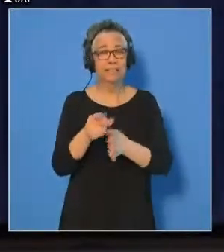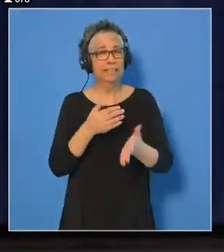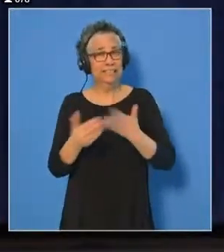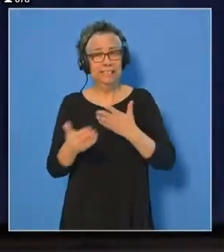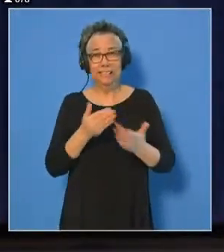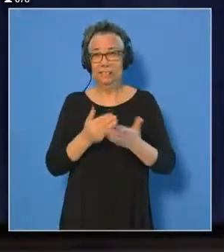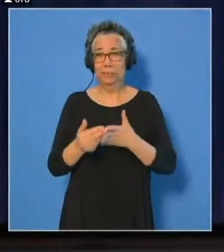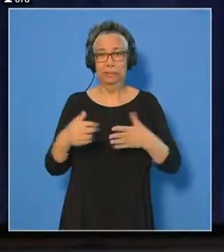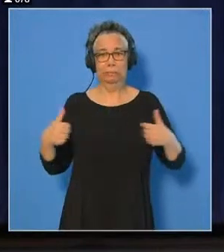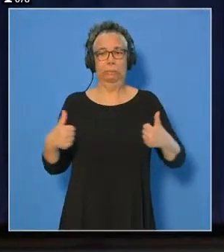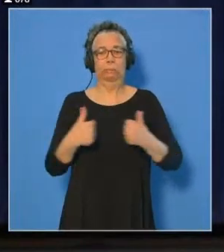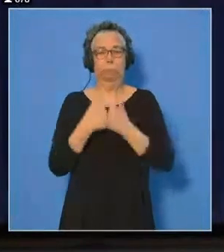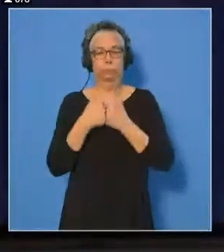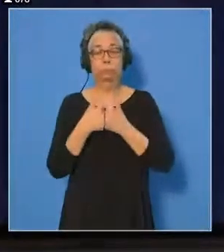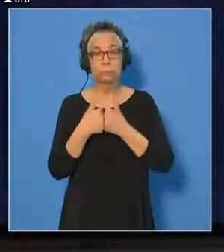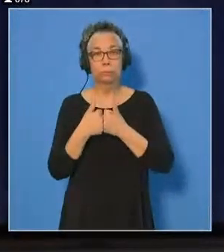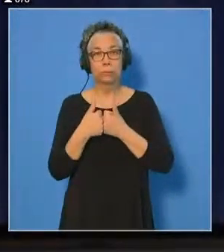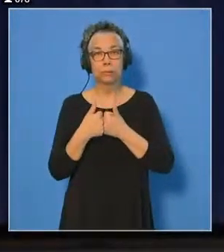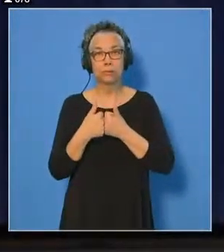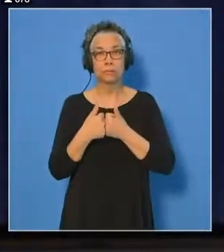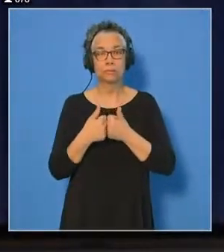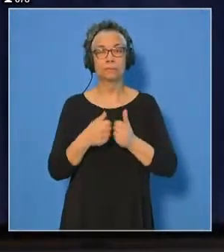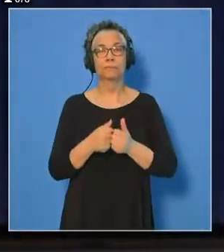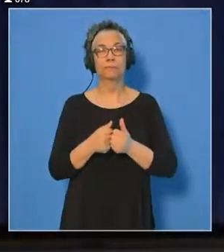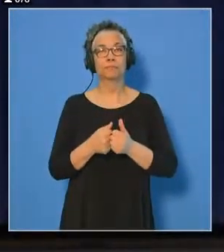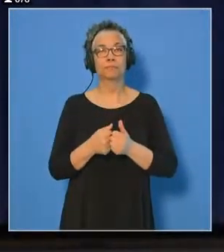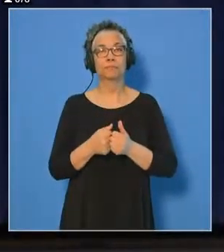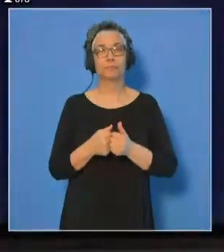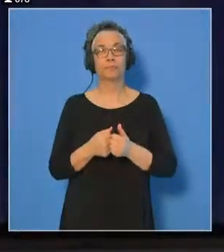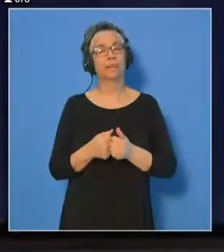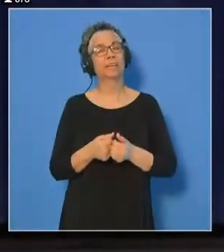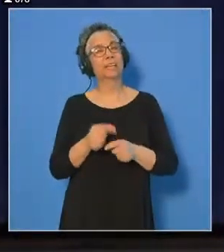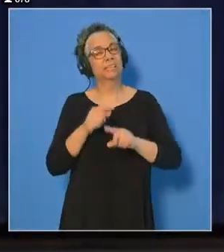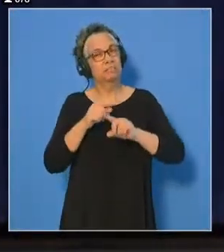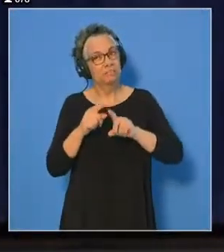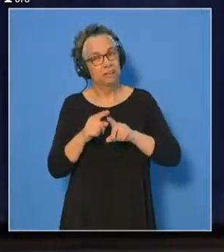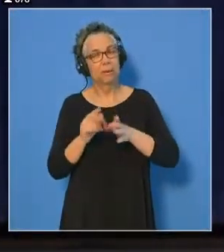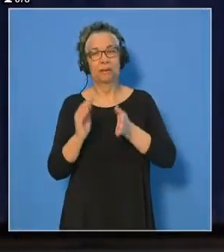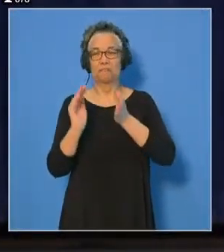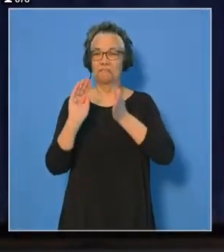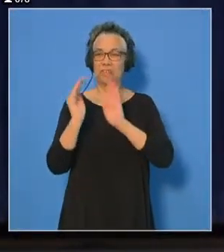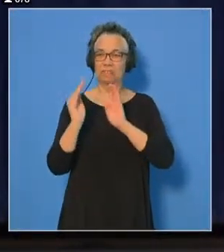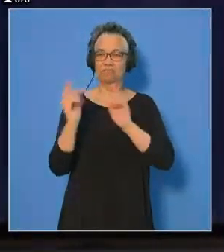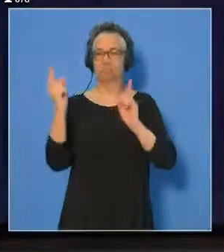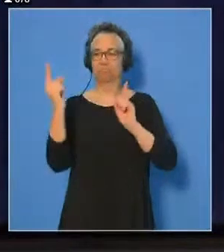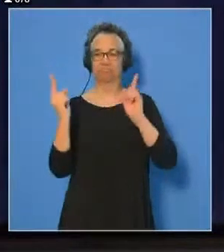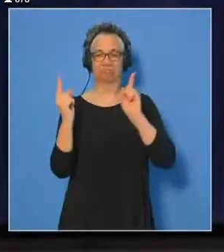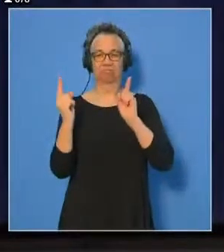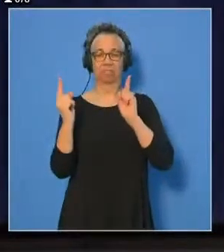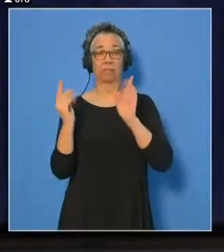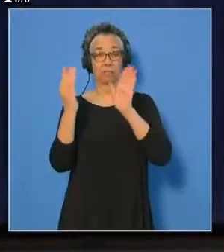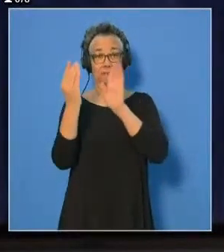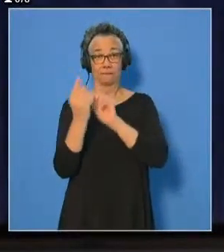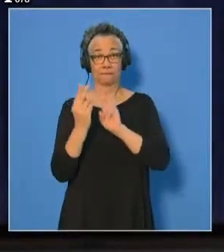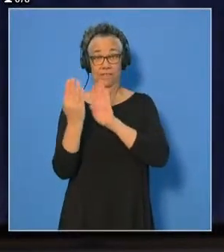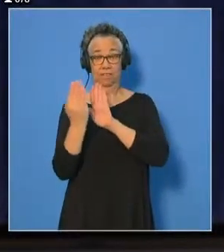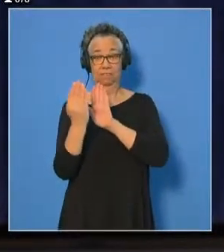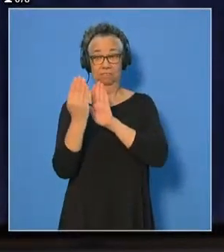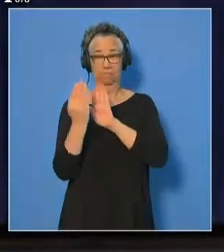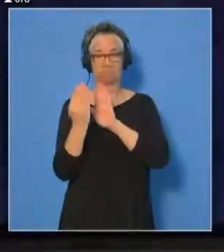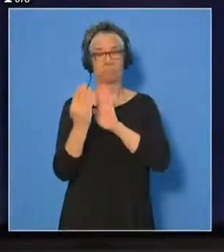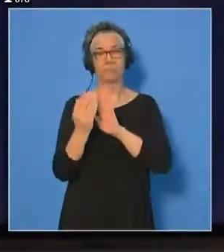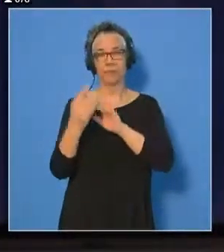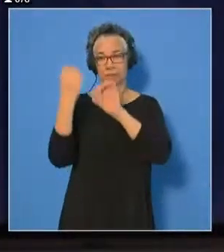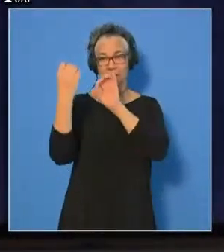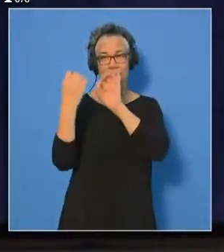challenges that they face. In lieu of face-to-face visits, virtual visits for the inmates commenced last